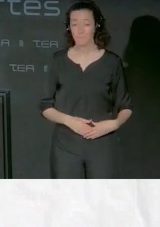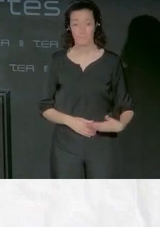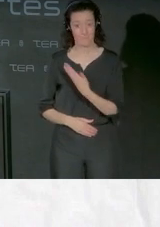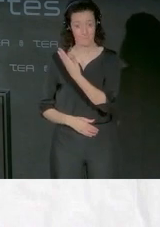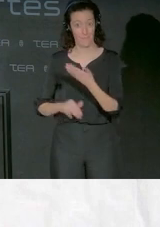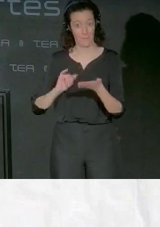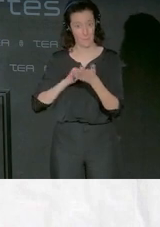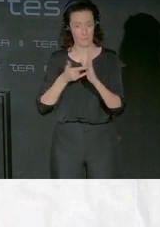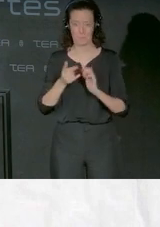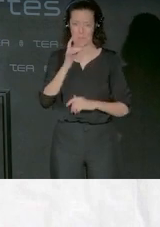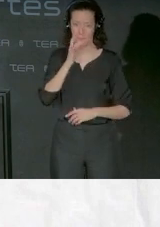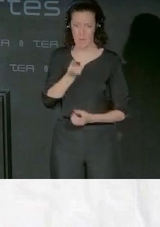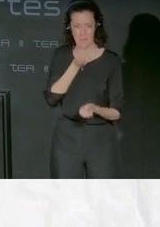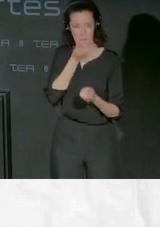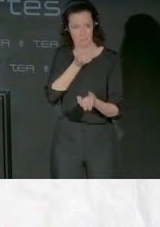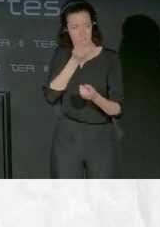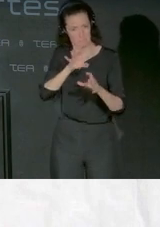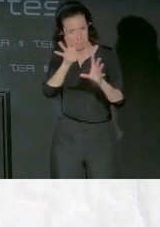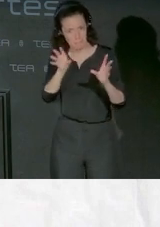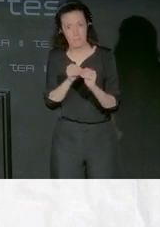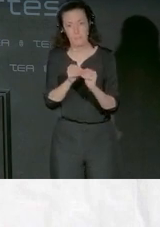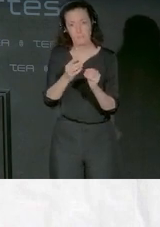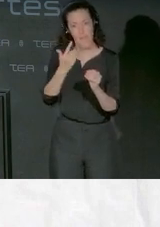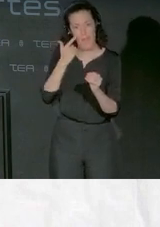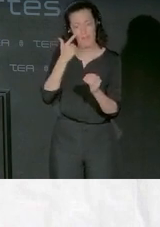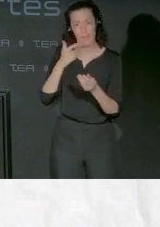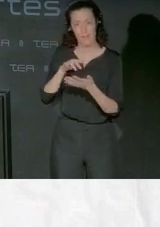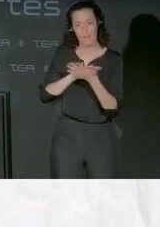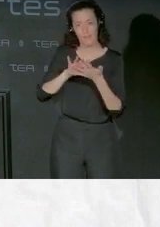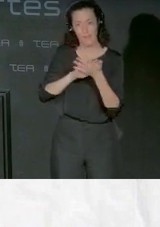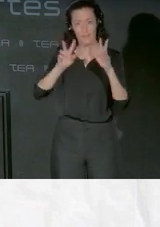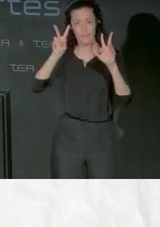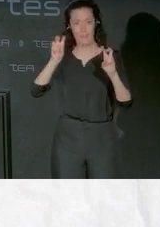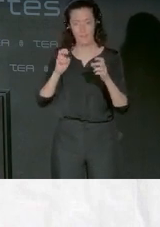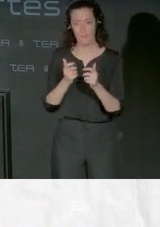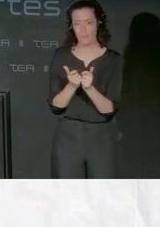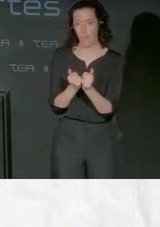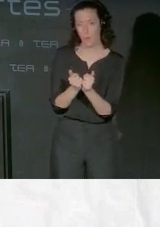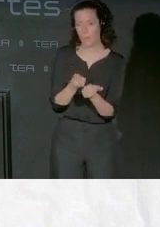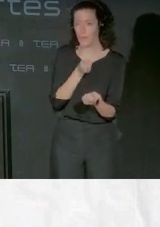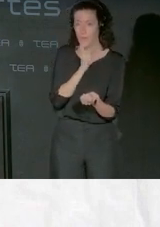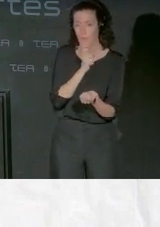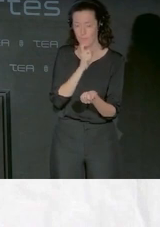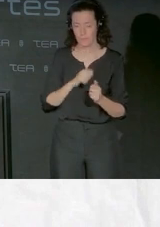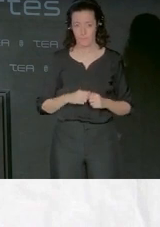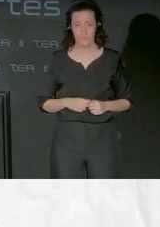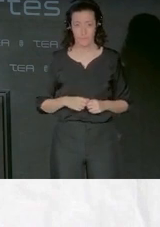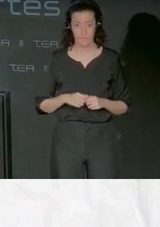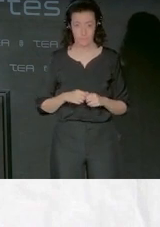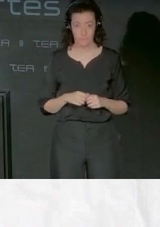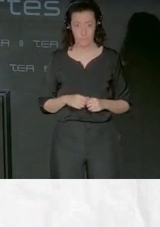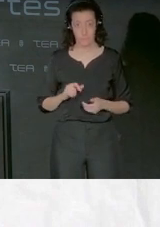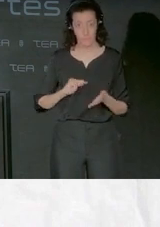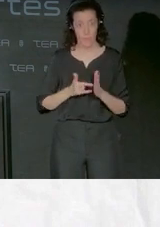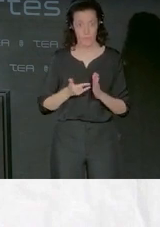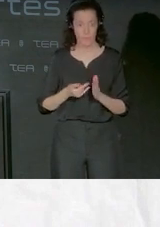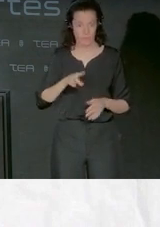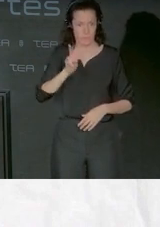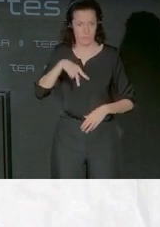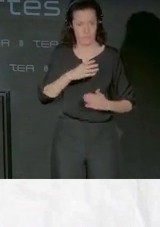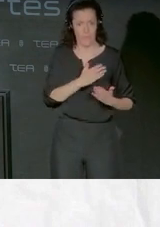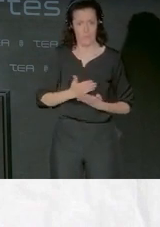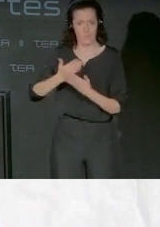So this is a market study looking at the media ecosystem as a whole,